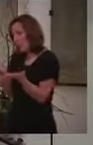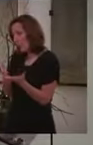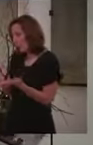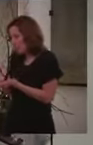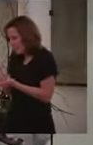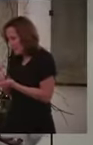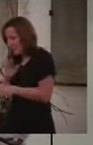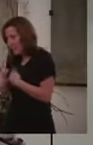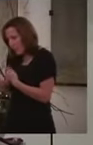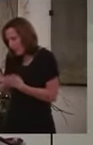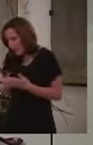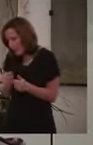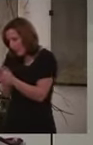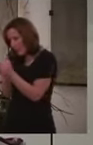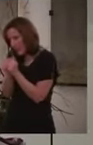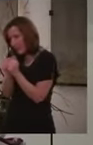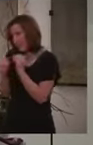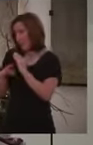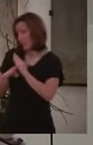and protect them.